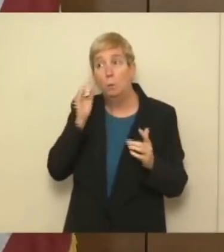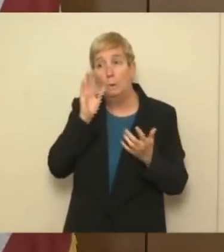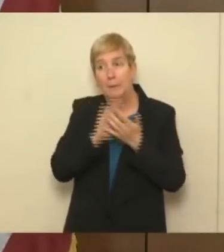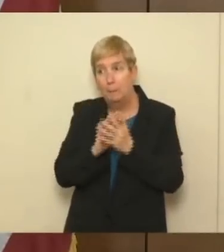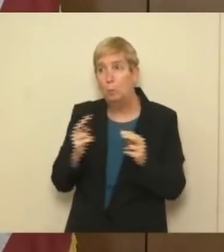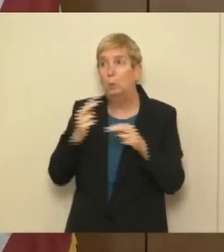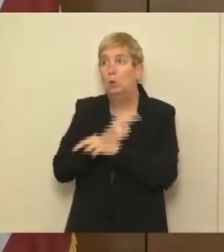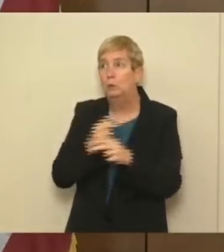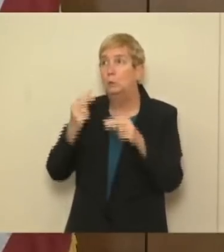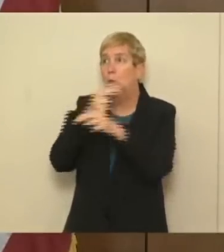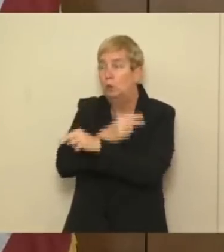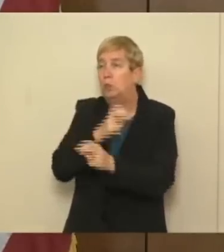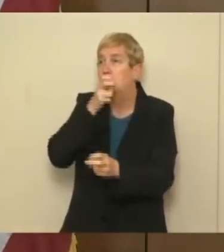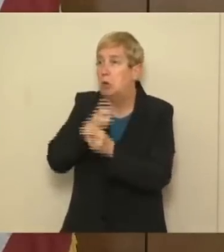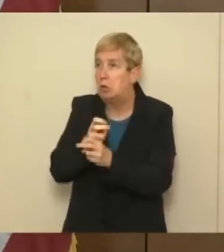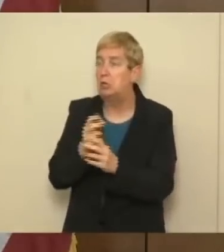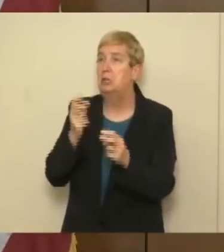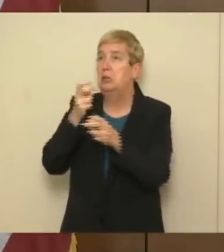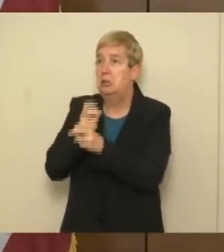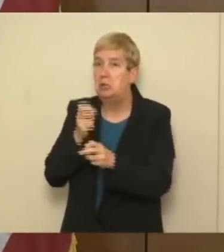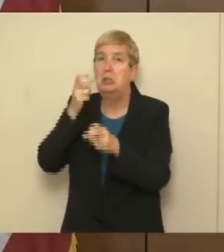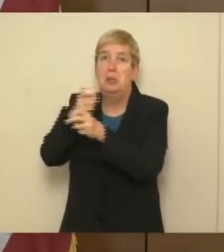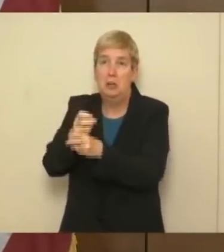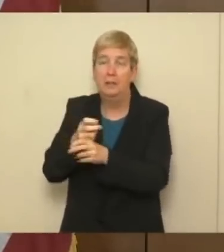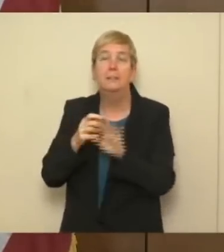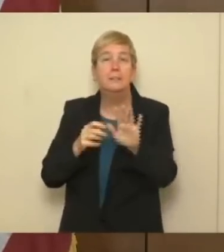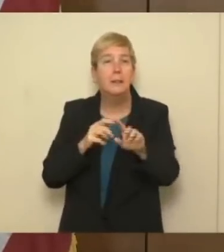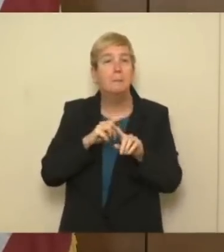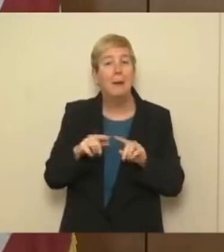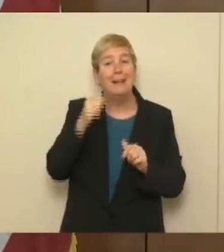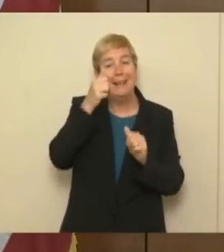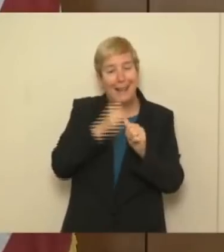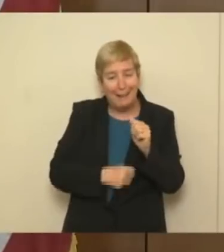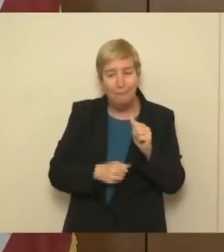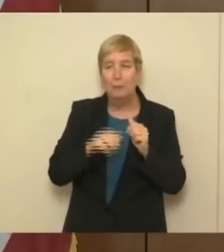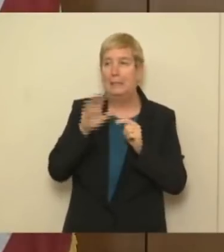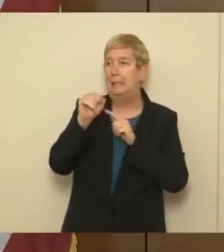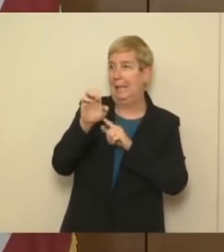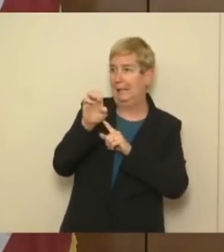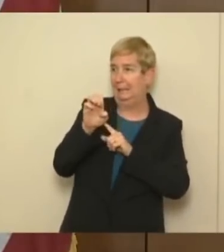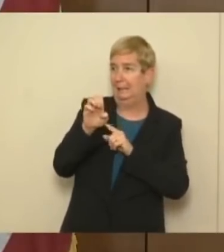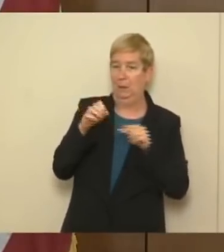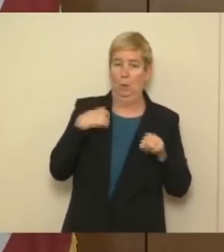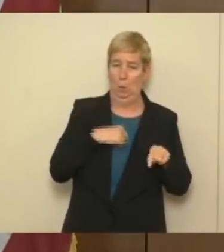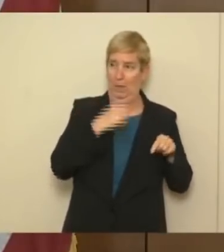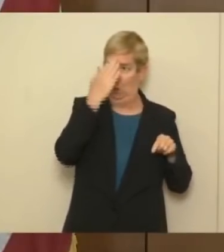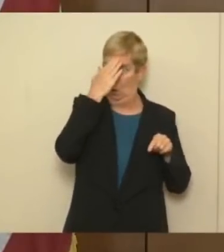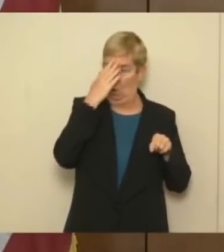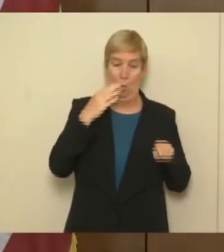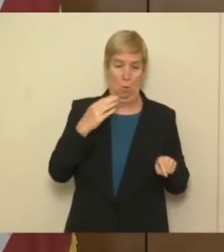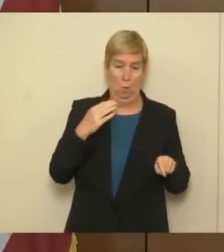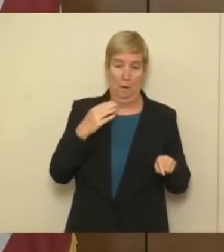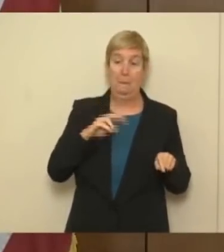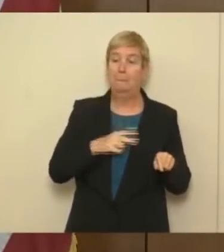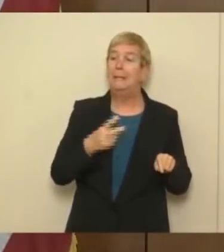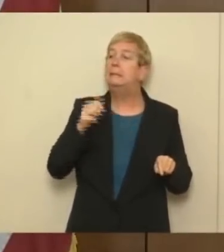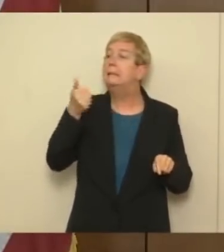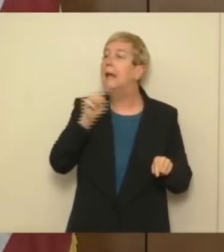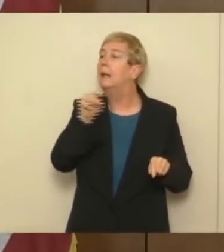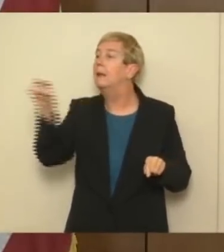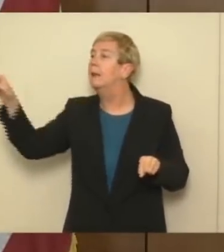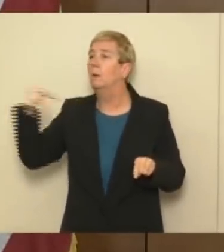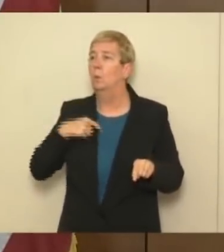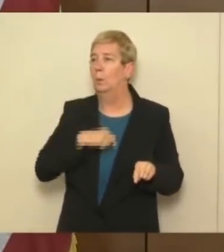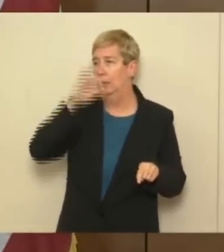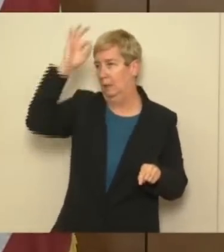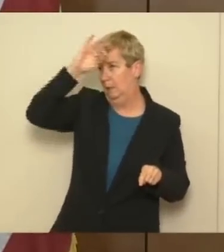But remember this, for every case we know about, there's 10 cases we don't.